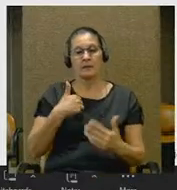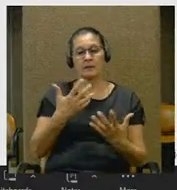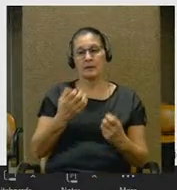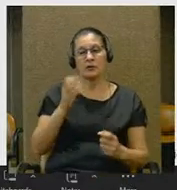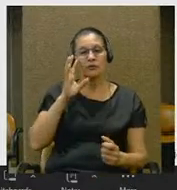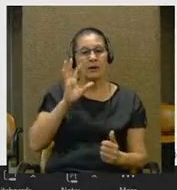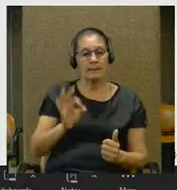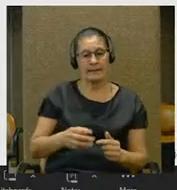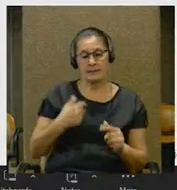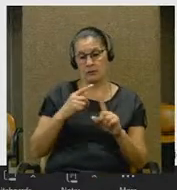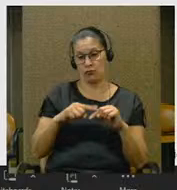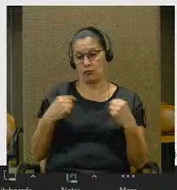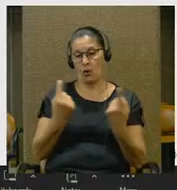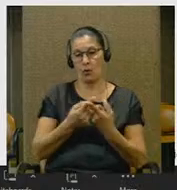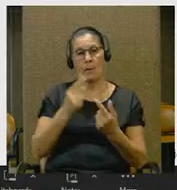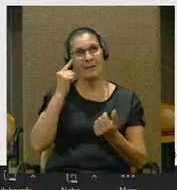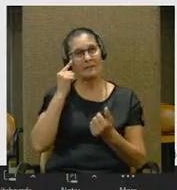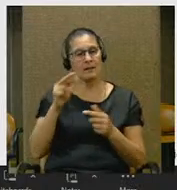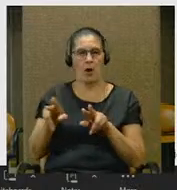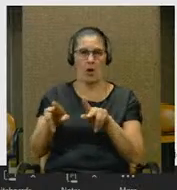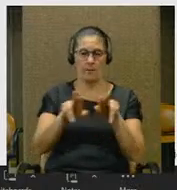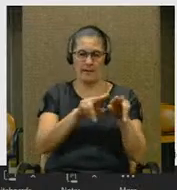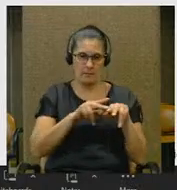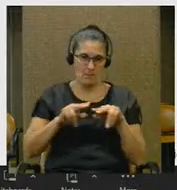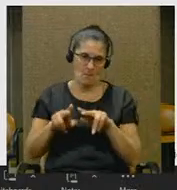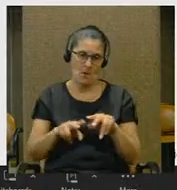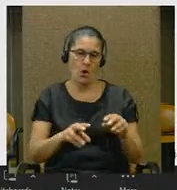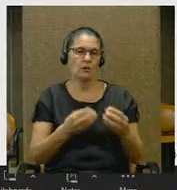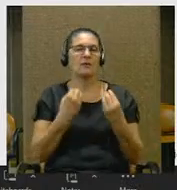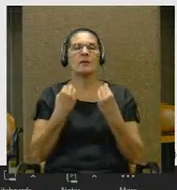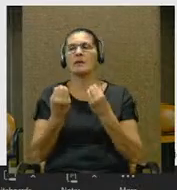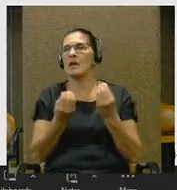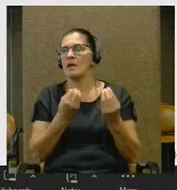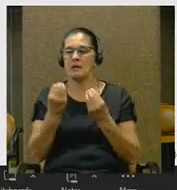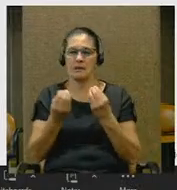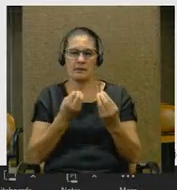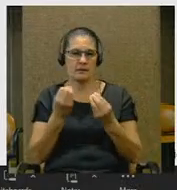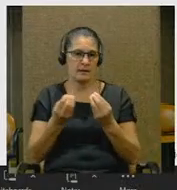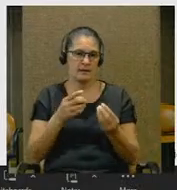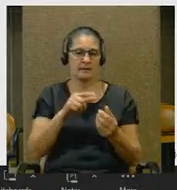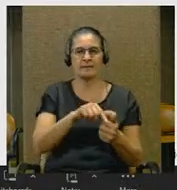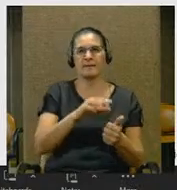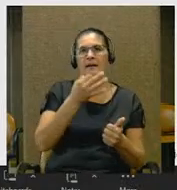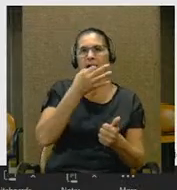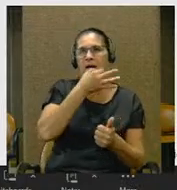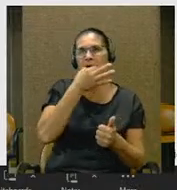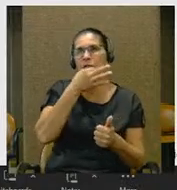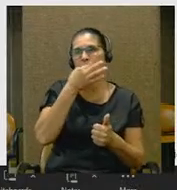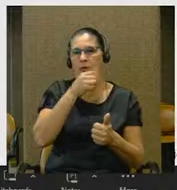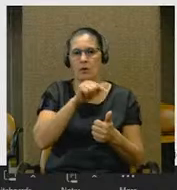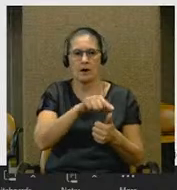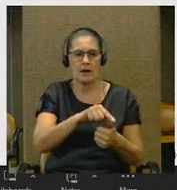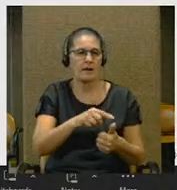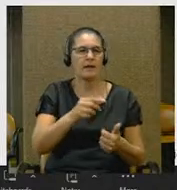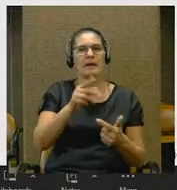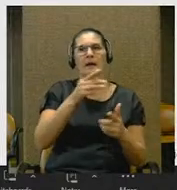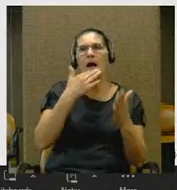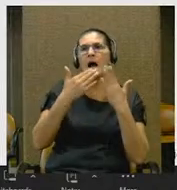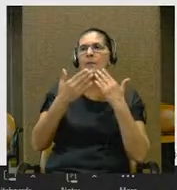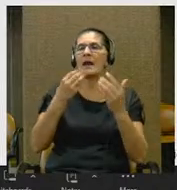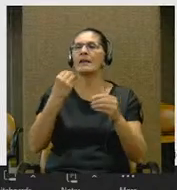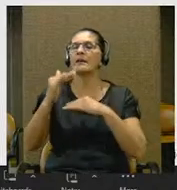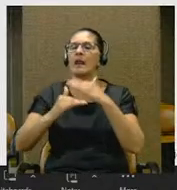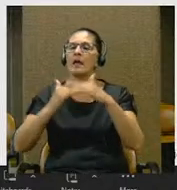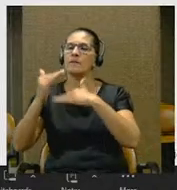synthetic opioids are and what they do. I then want to spend some time talking about the evolution of the crisis in the United States, and then